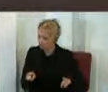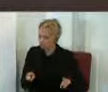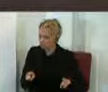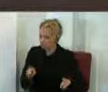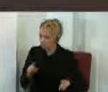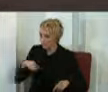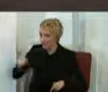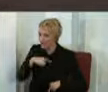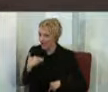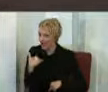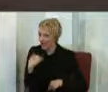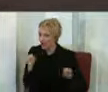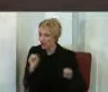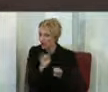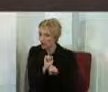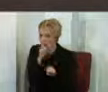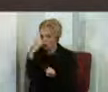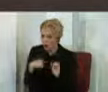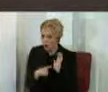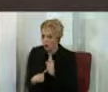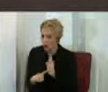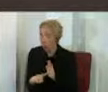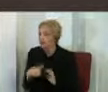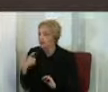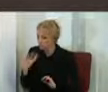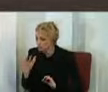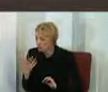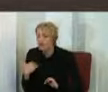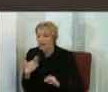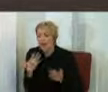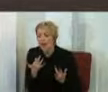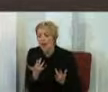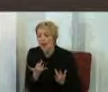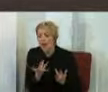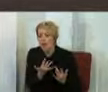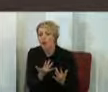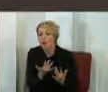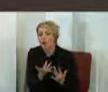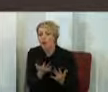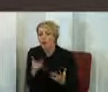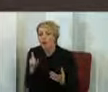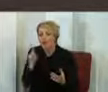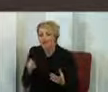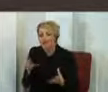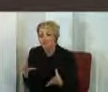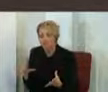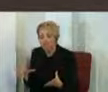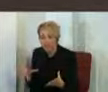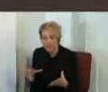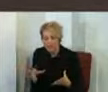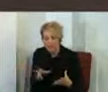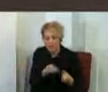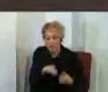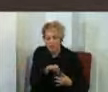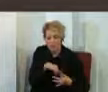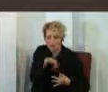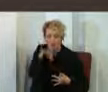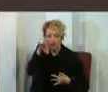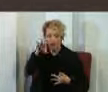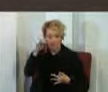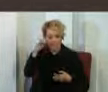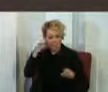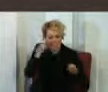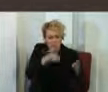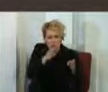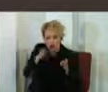are true, then we cannot wait for others to make these changes in the world. We must claim the Holy Spirit's power within each and every one